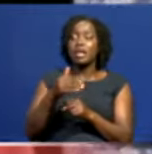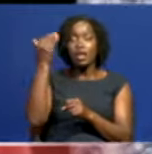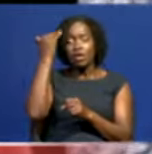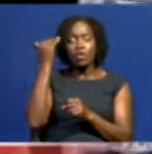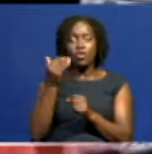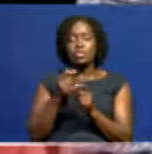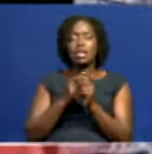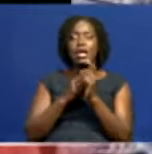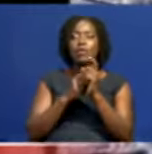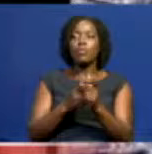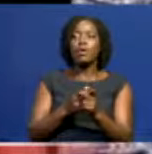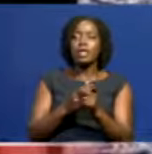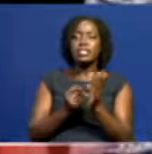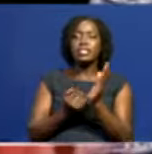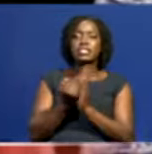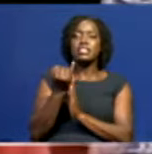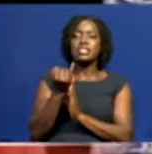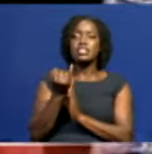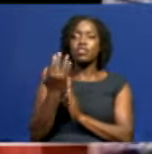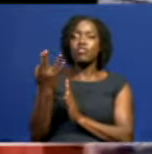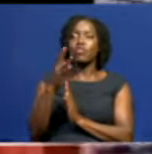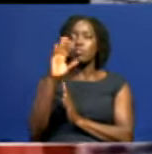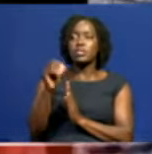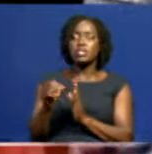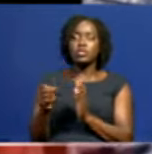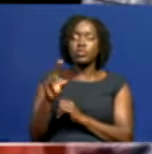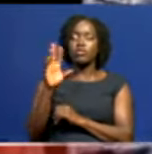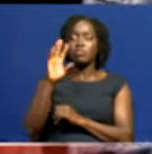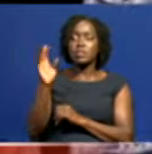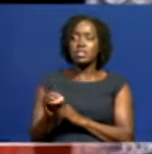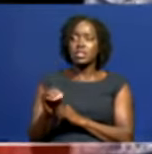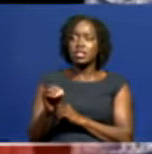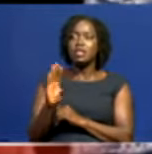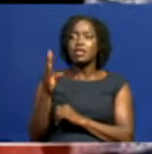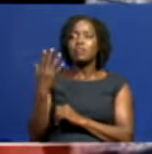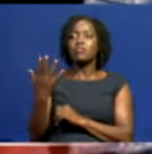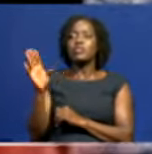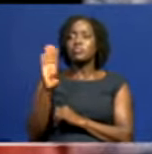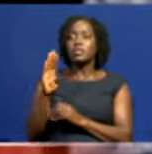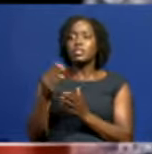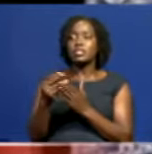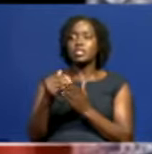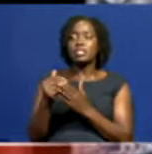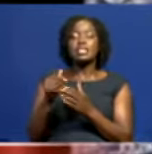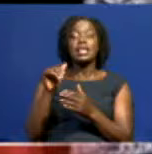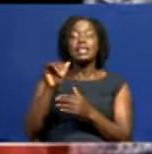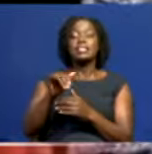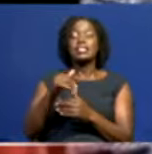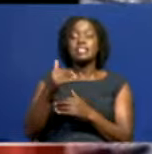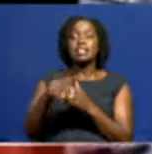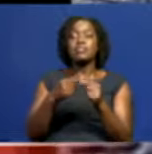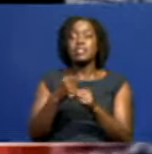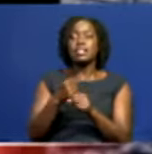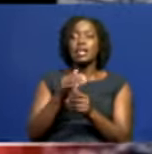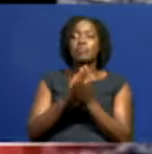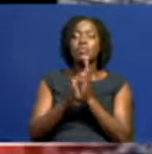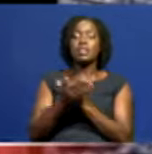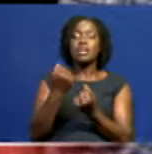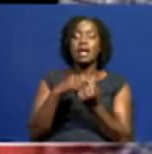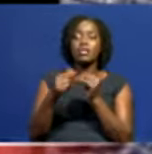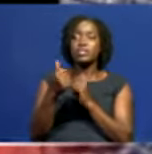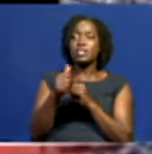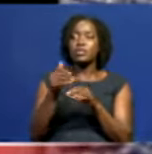of 12% of outstanding sum. So 12% of the outstanding sum of 5 billion shillings means that every year without taking any action,